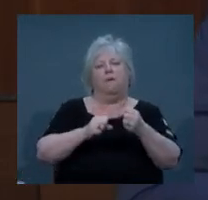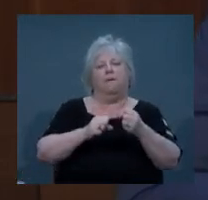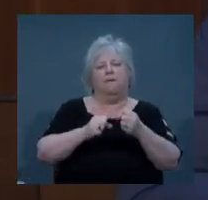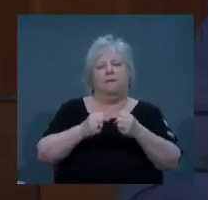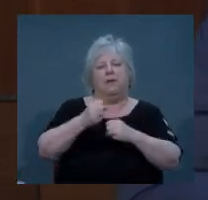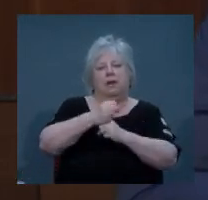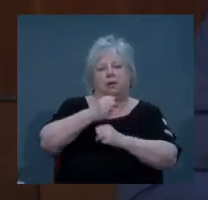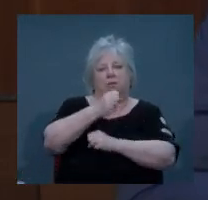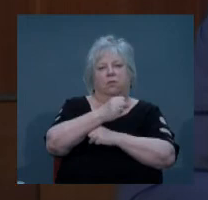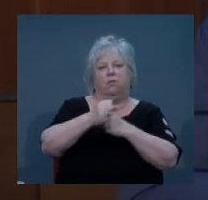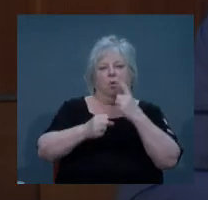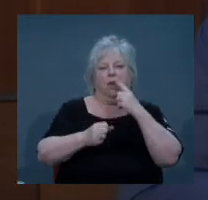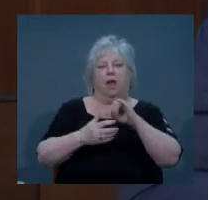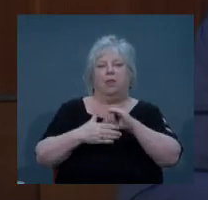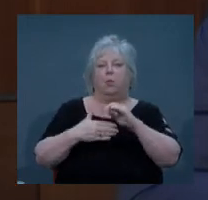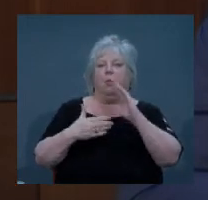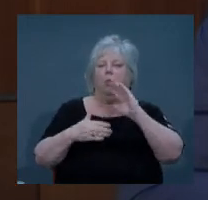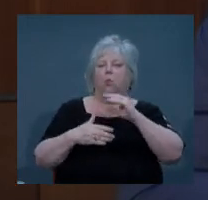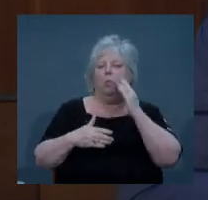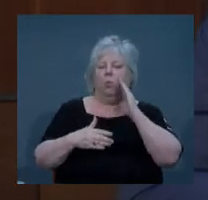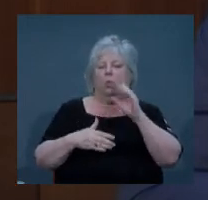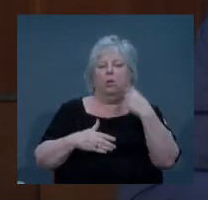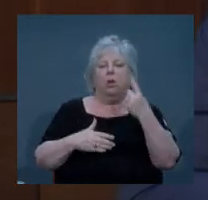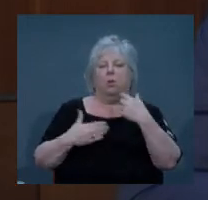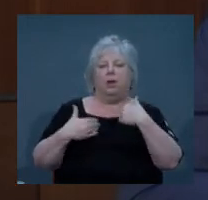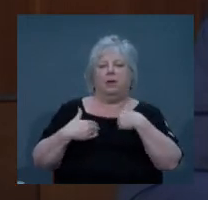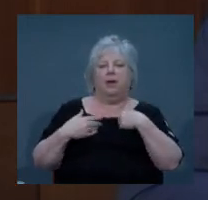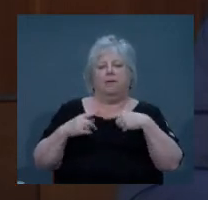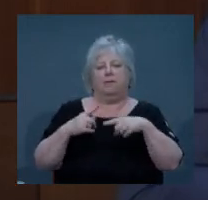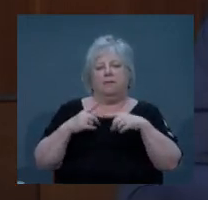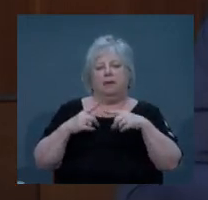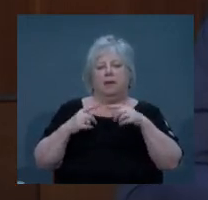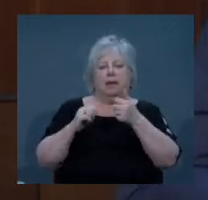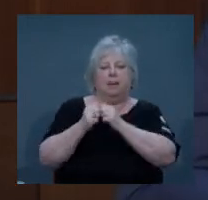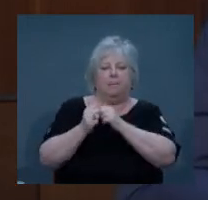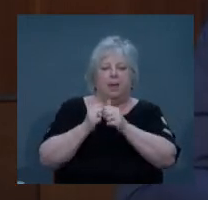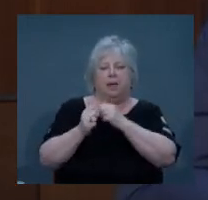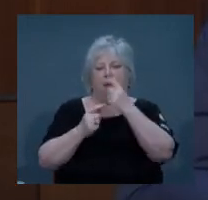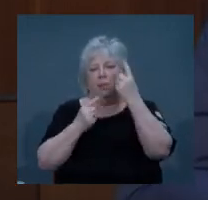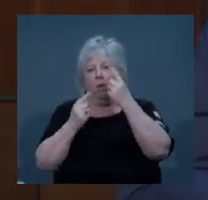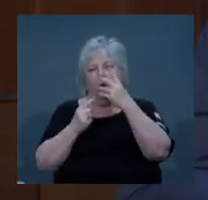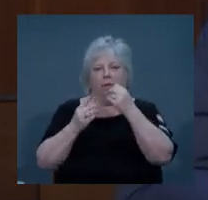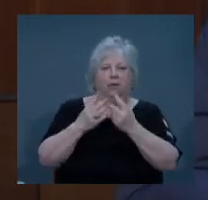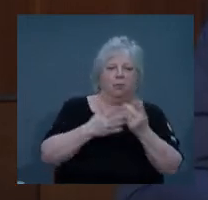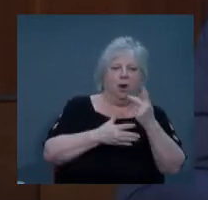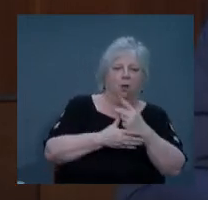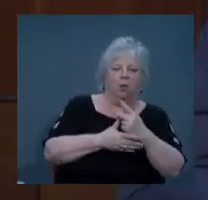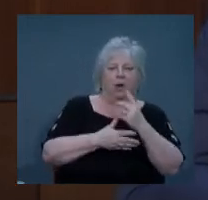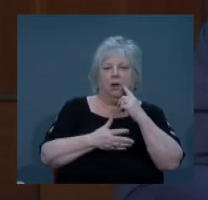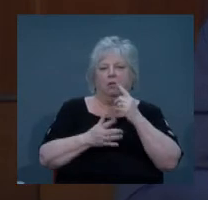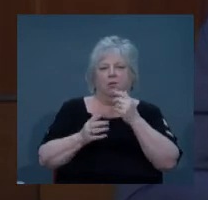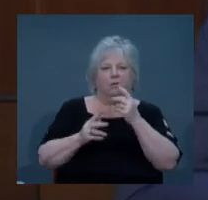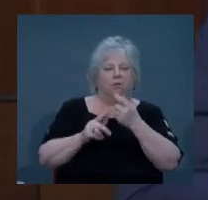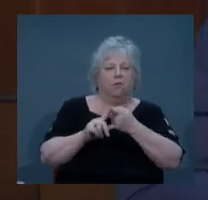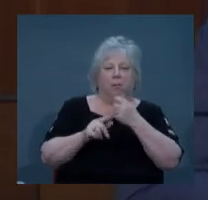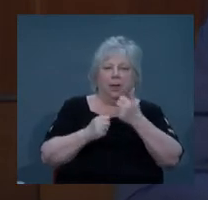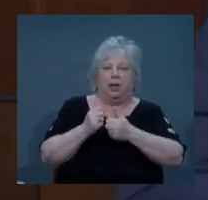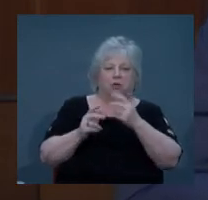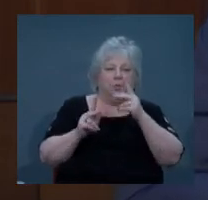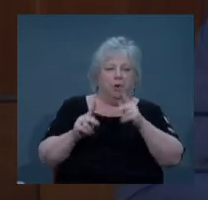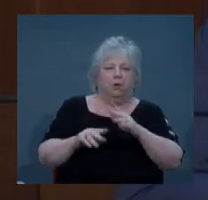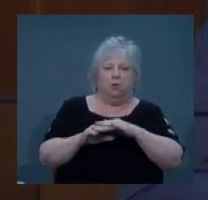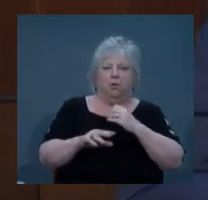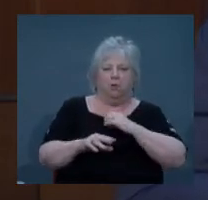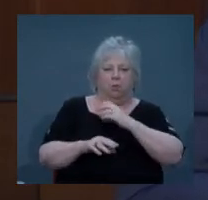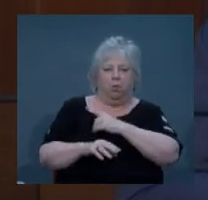be competing thoughts and ideas from each member of this board on what's a priority for each of us individually. And we all